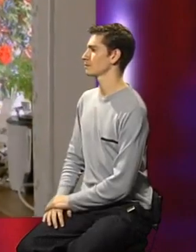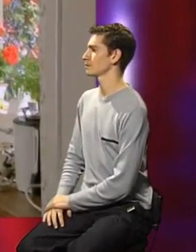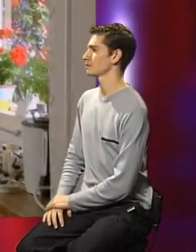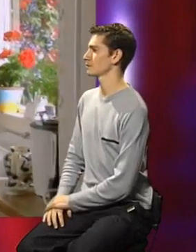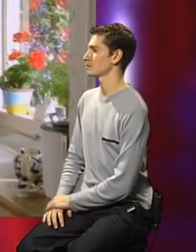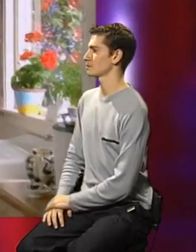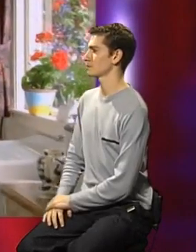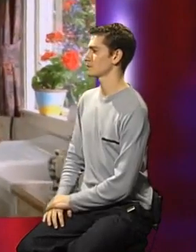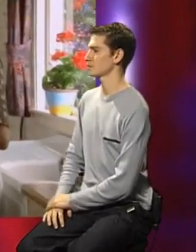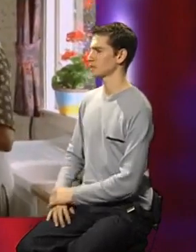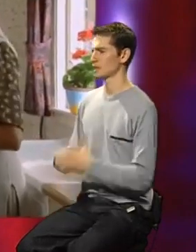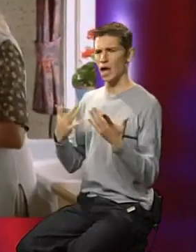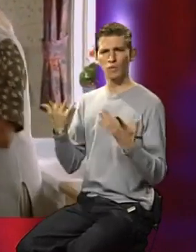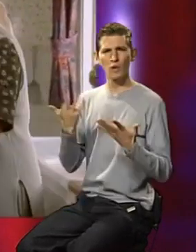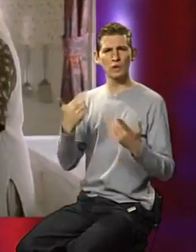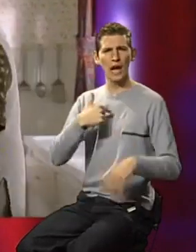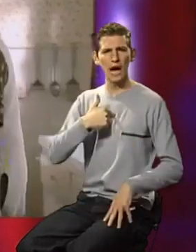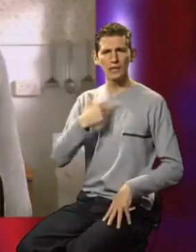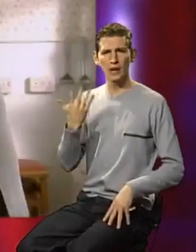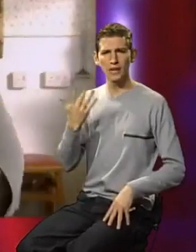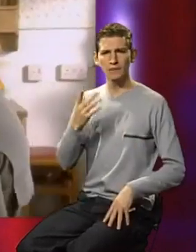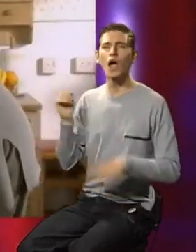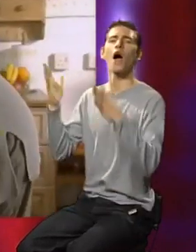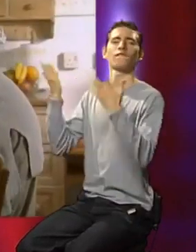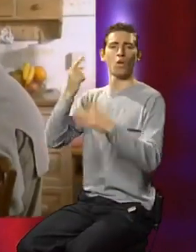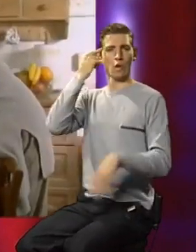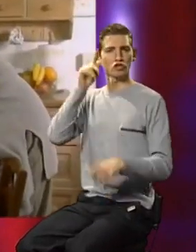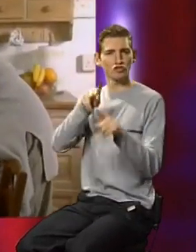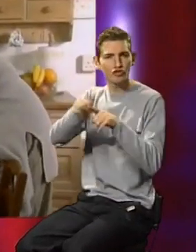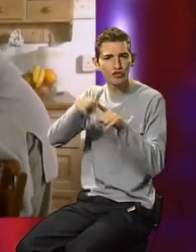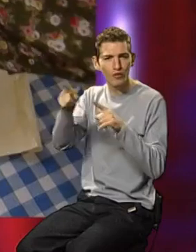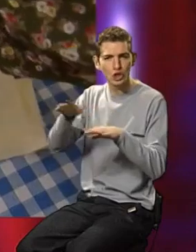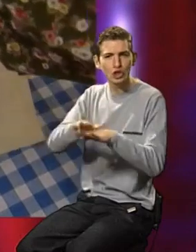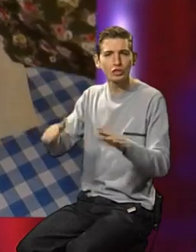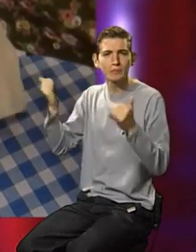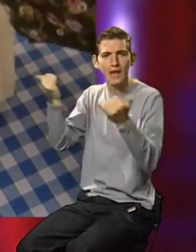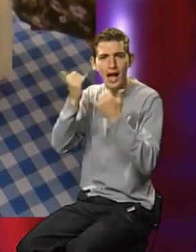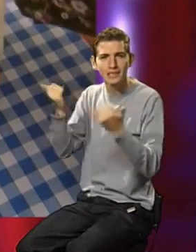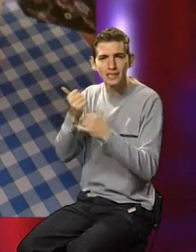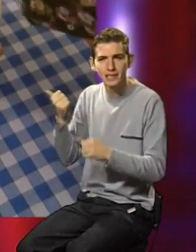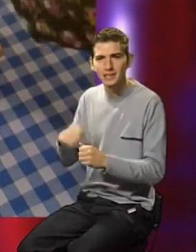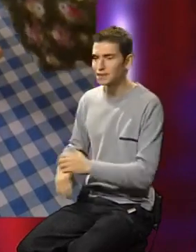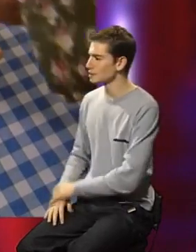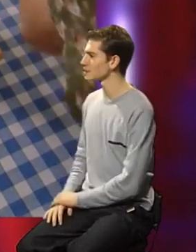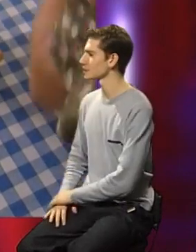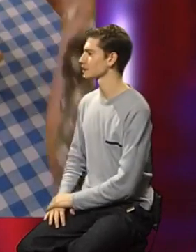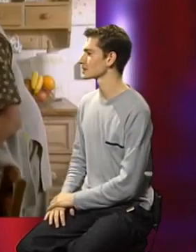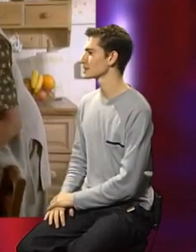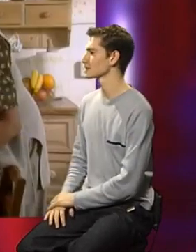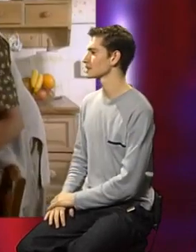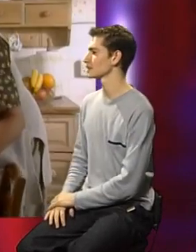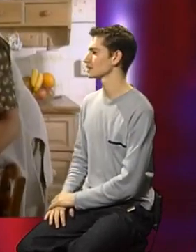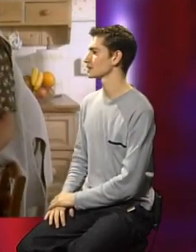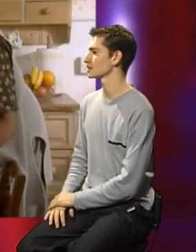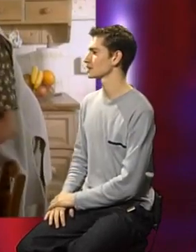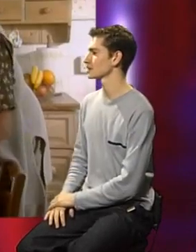Now, where was I? Ah, yes. Tricks for the children's party. Oh, what